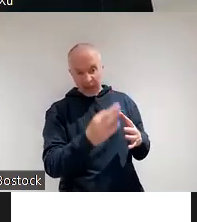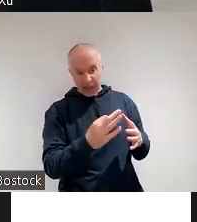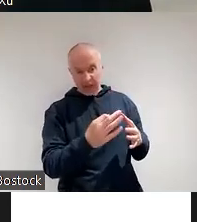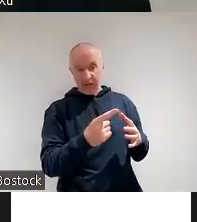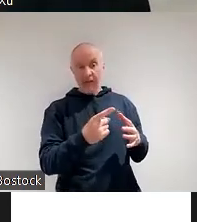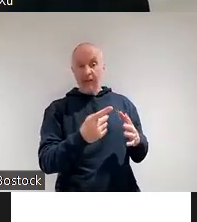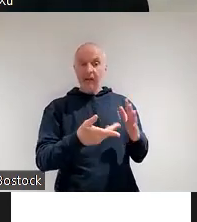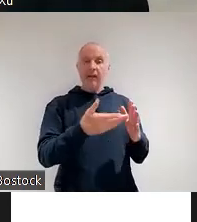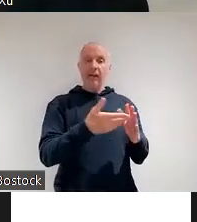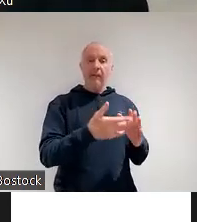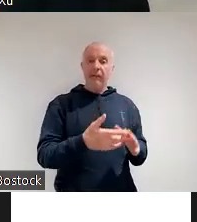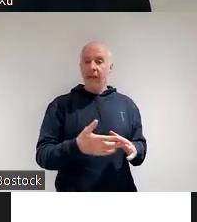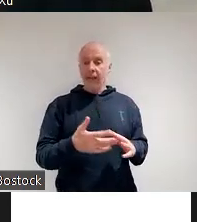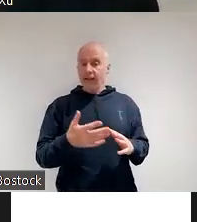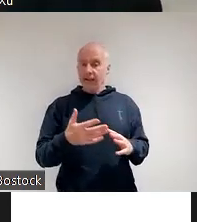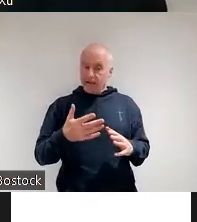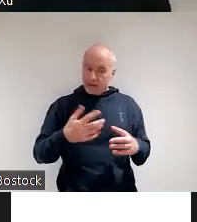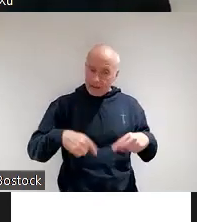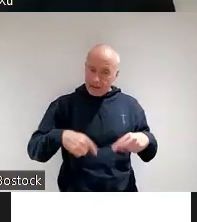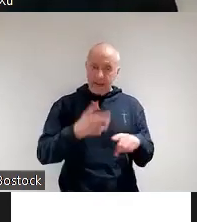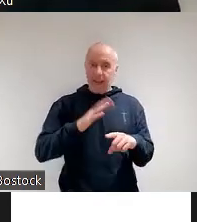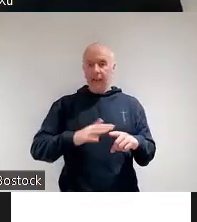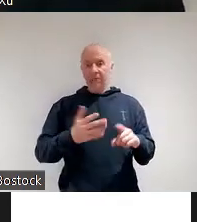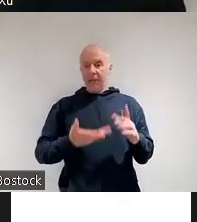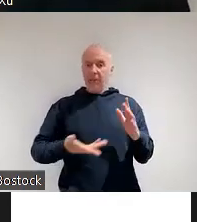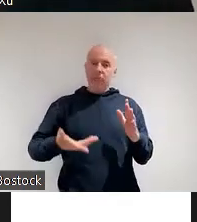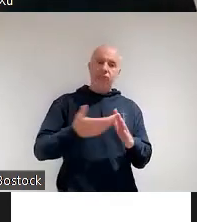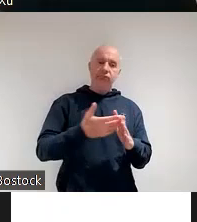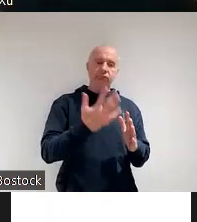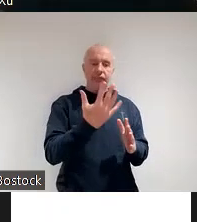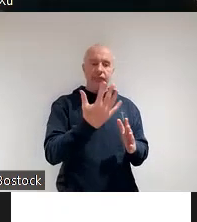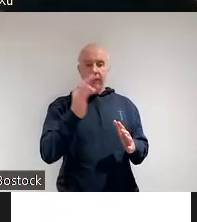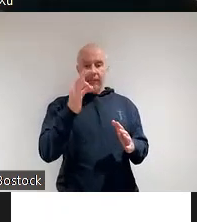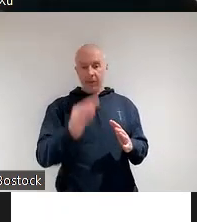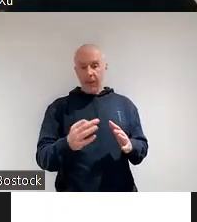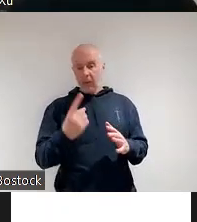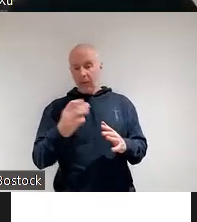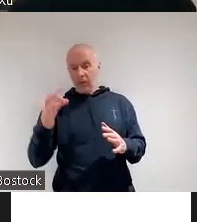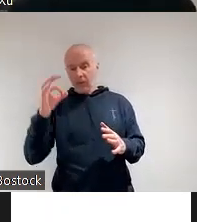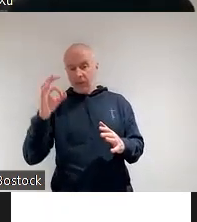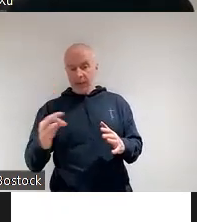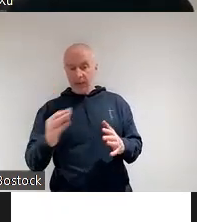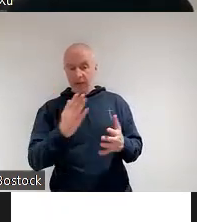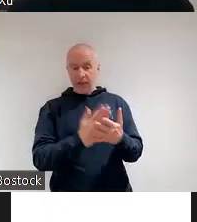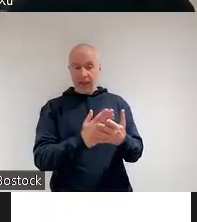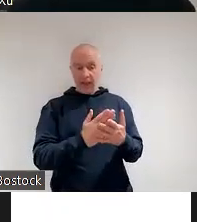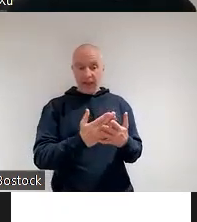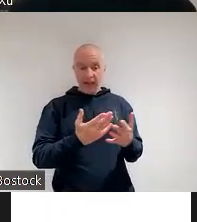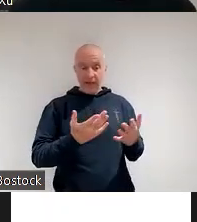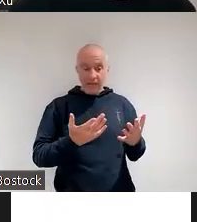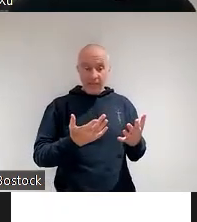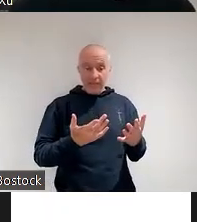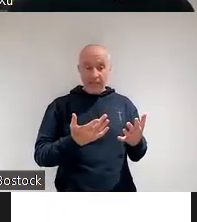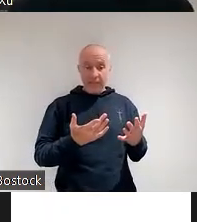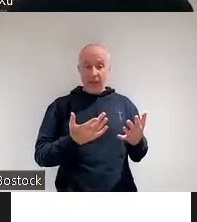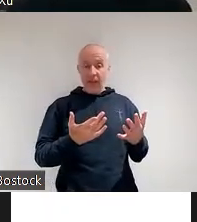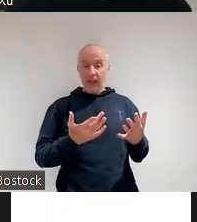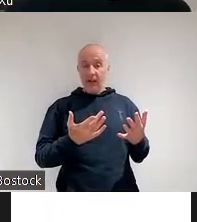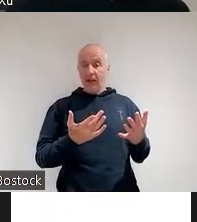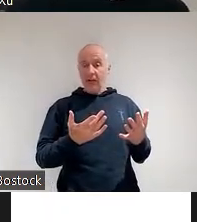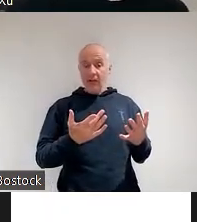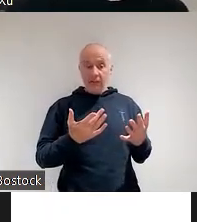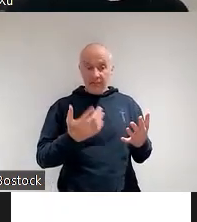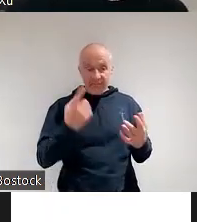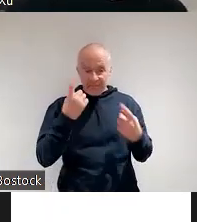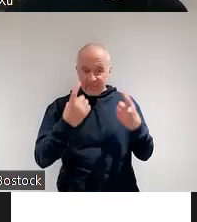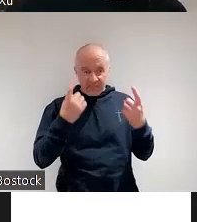So that is going to be a challenge on all the existing infrastructures. I will talk about some possible solutions on that, but